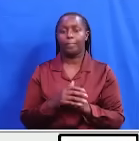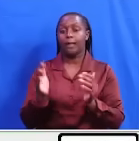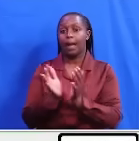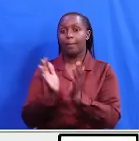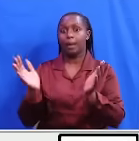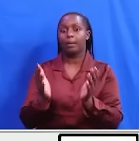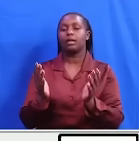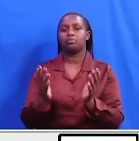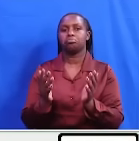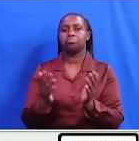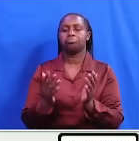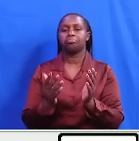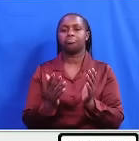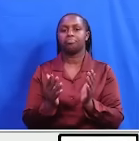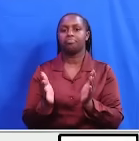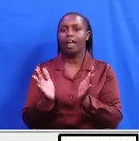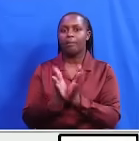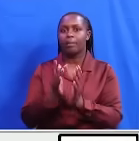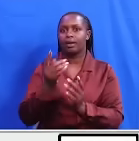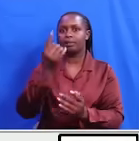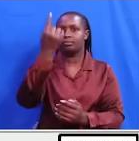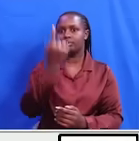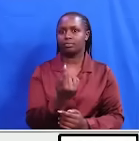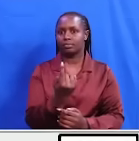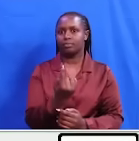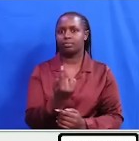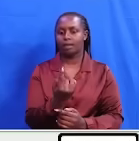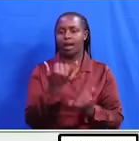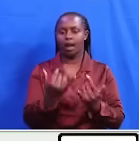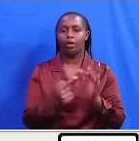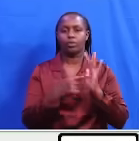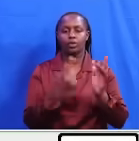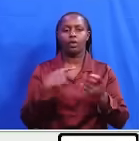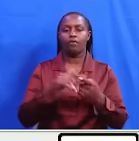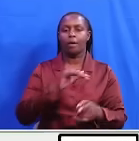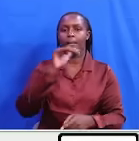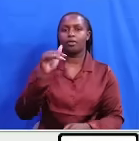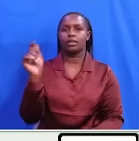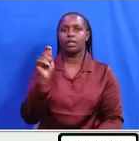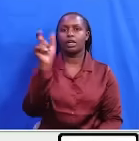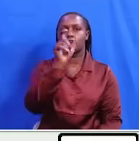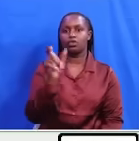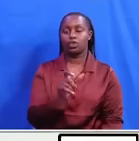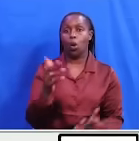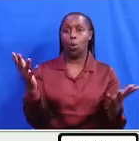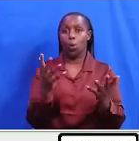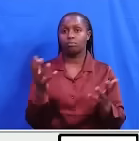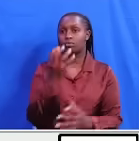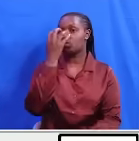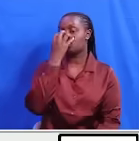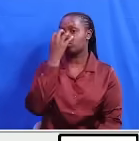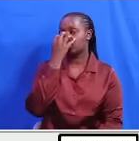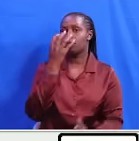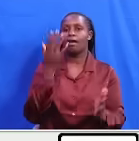appearance has set tongues wagging into the political future of the Mount Kenya region, where President William Ruto, former President Uhuru